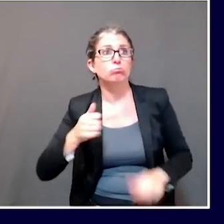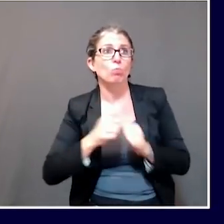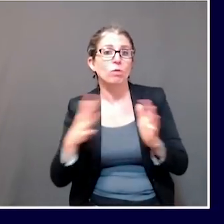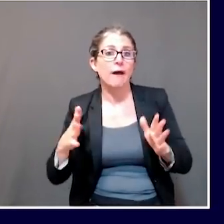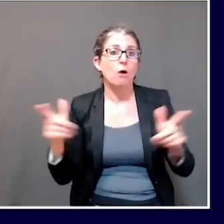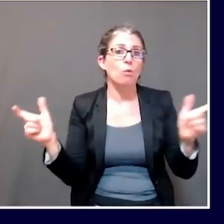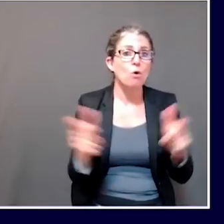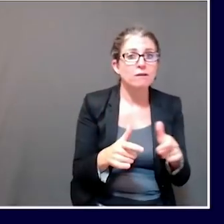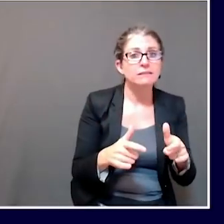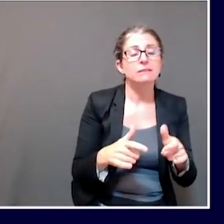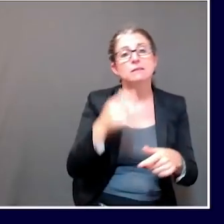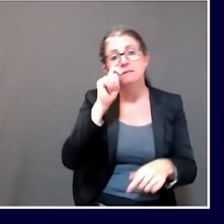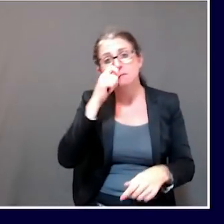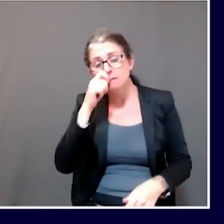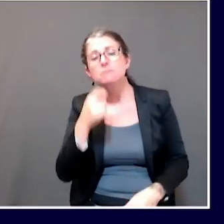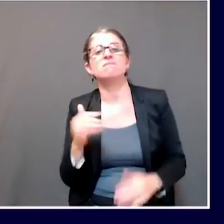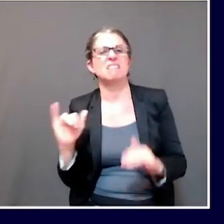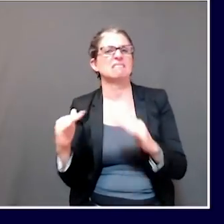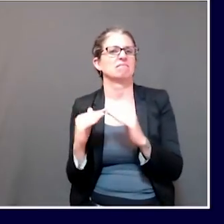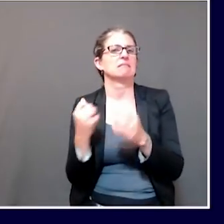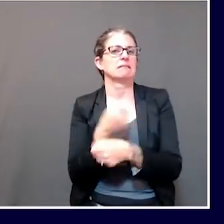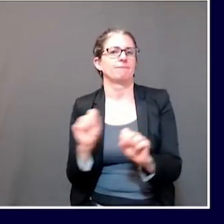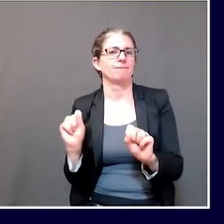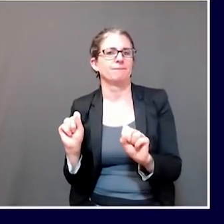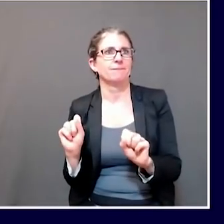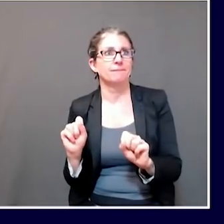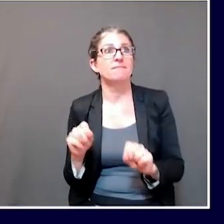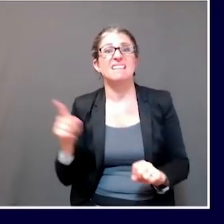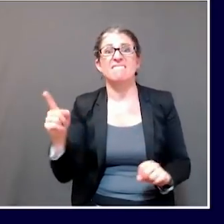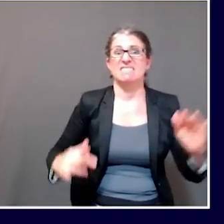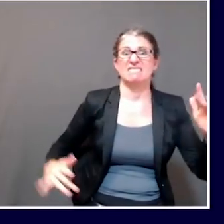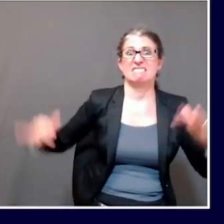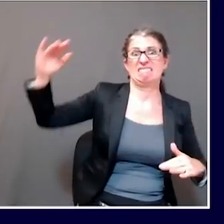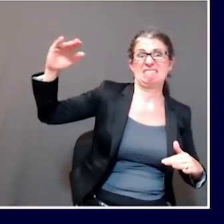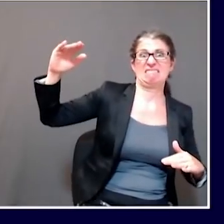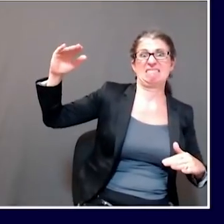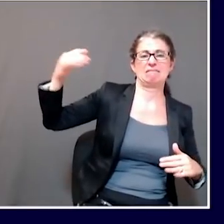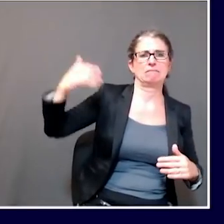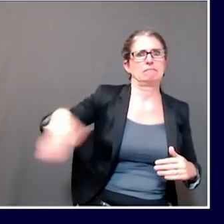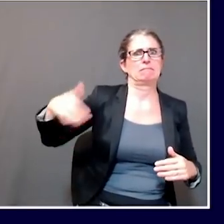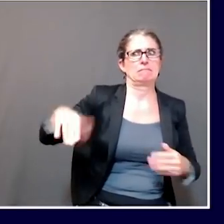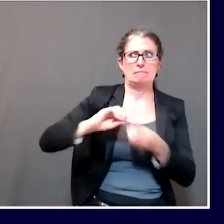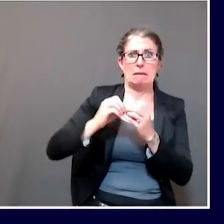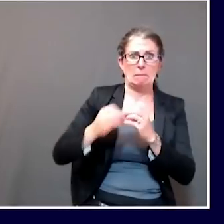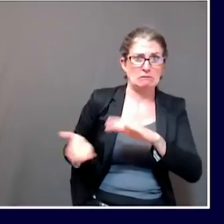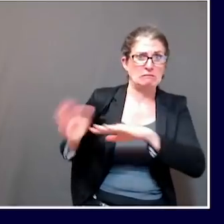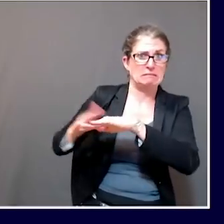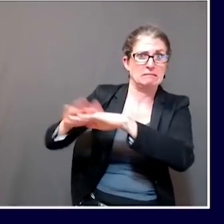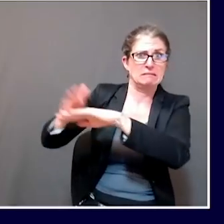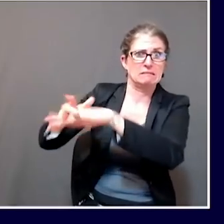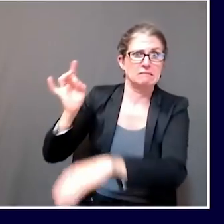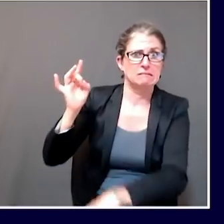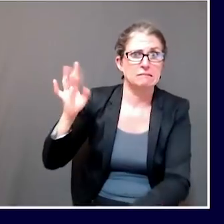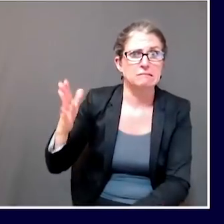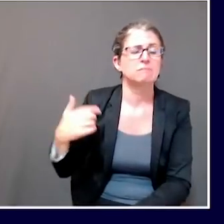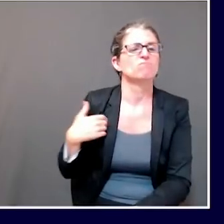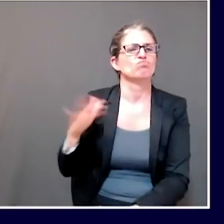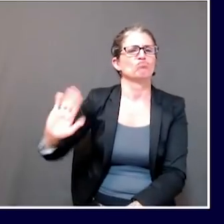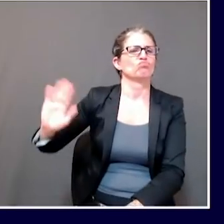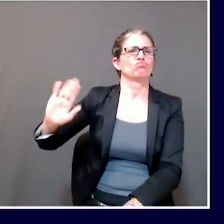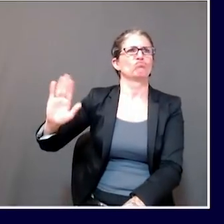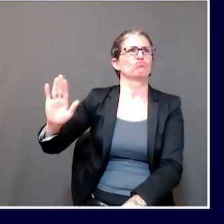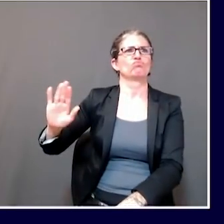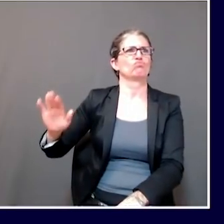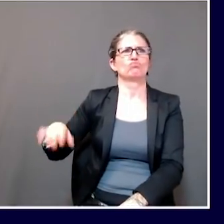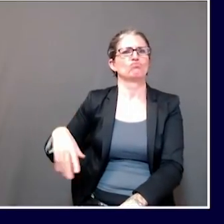here. If they're more, if there's more COVID-19 in those states, it's going to be difficult for them to get a spot on the list. As